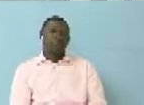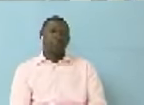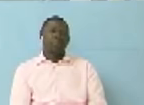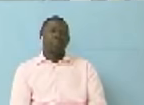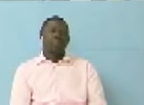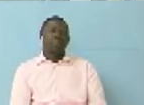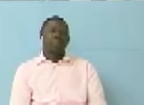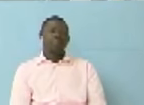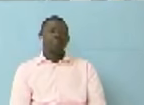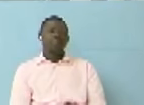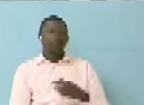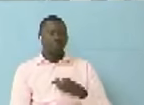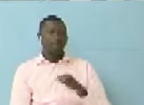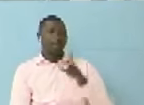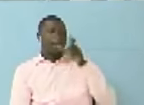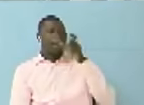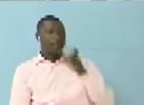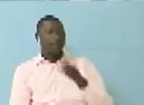the accused person,